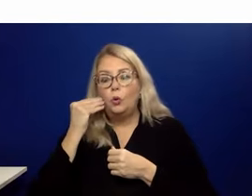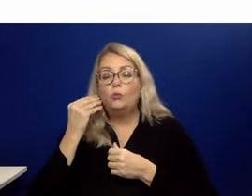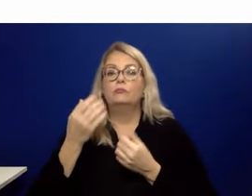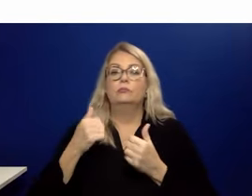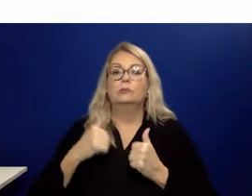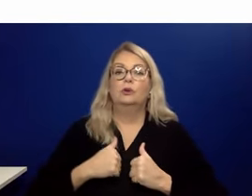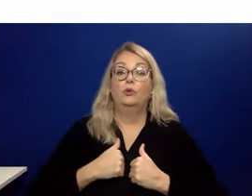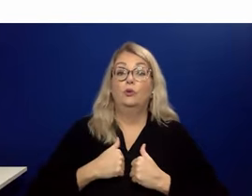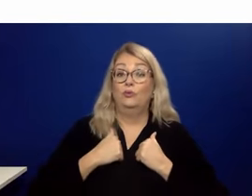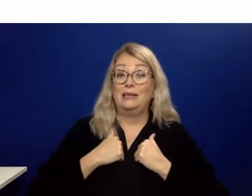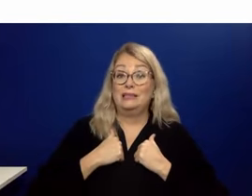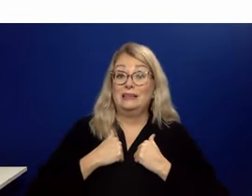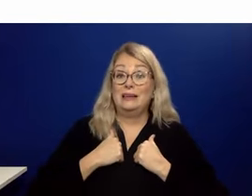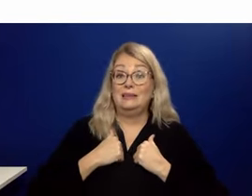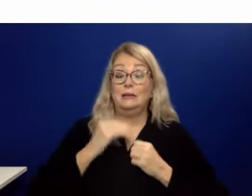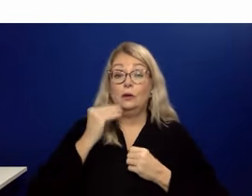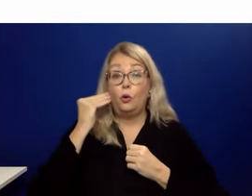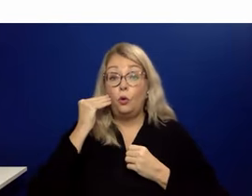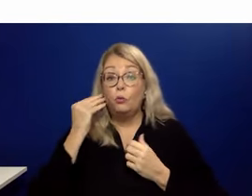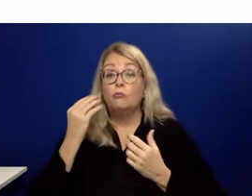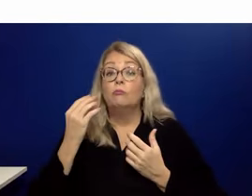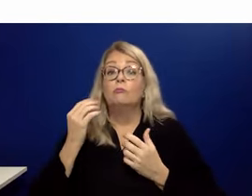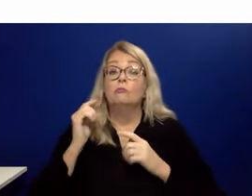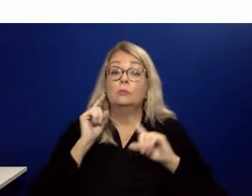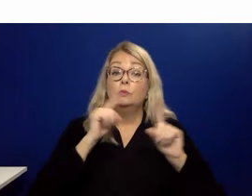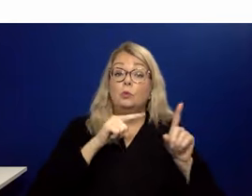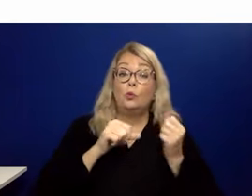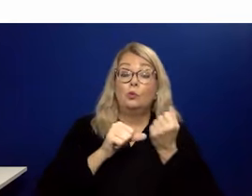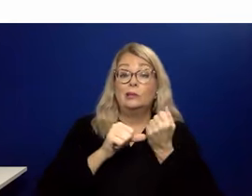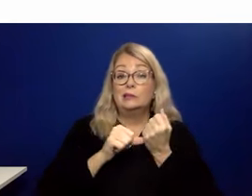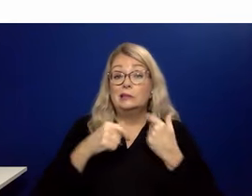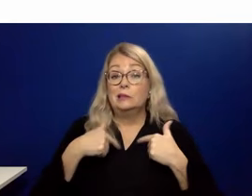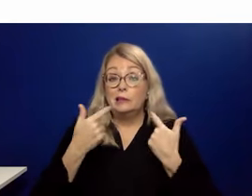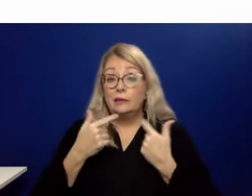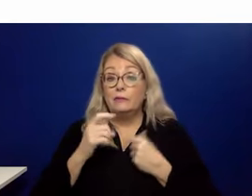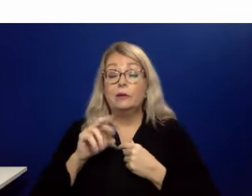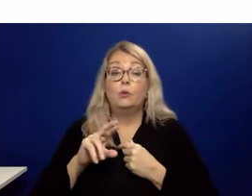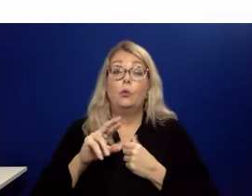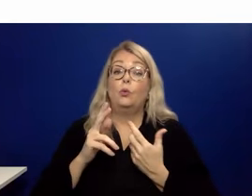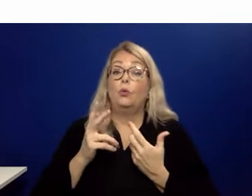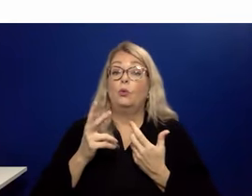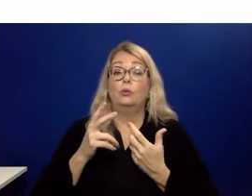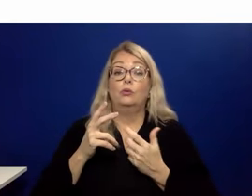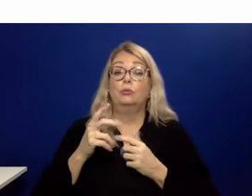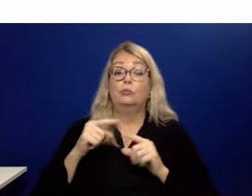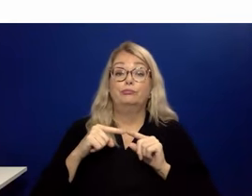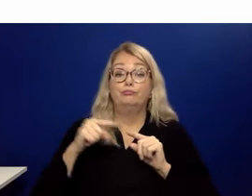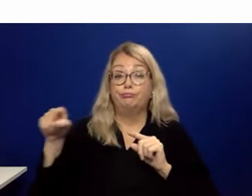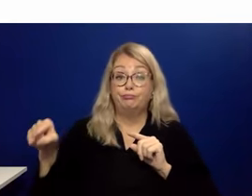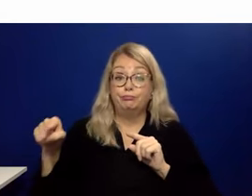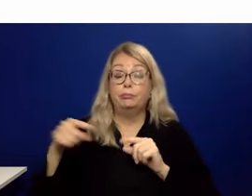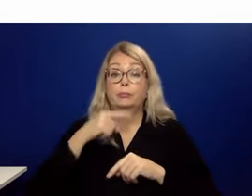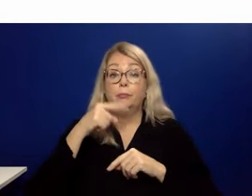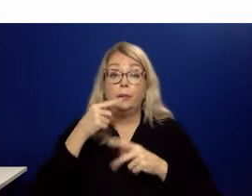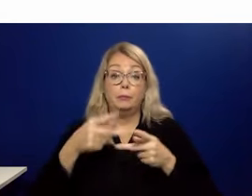but seeing the patient outside of the home for various reasons. Down the street from their home. Public